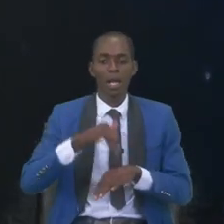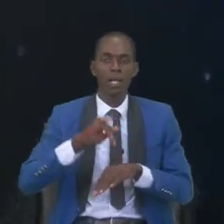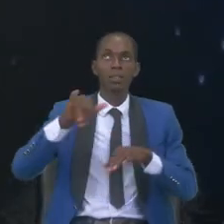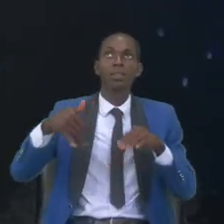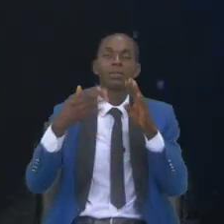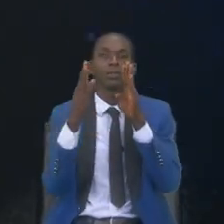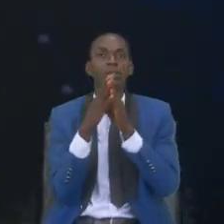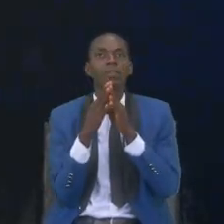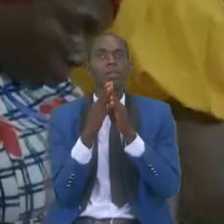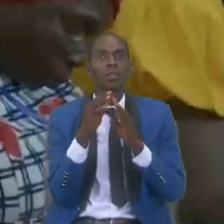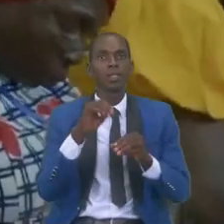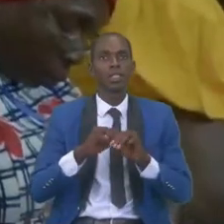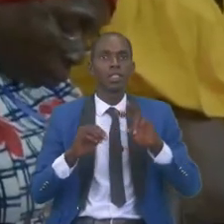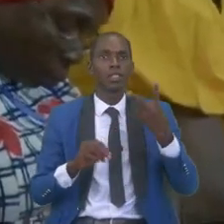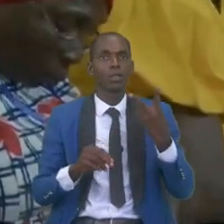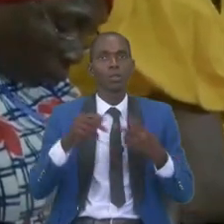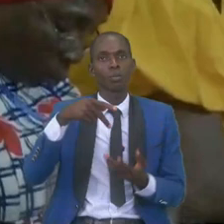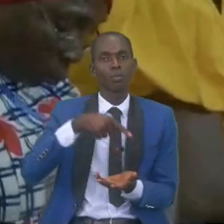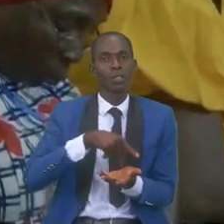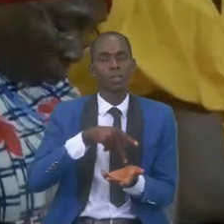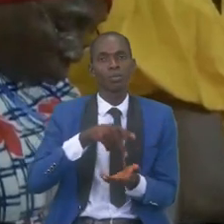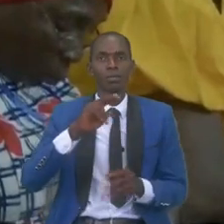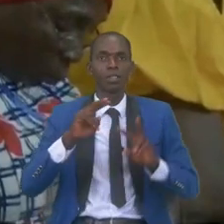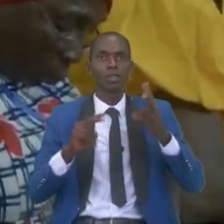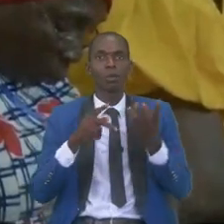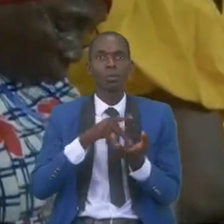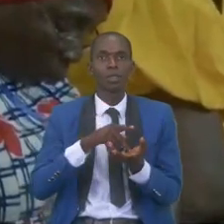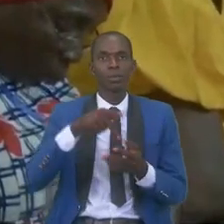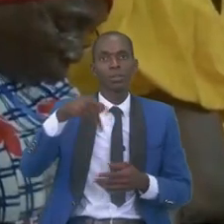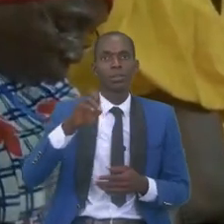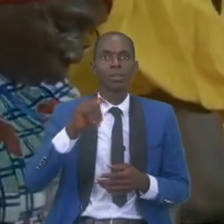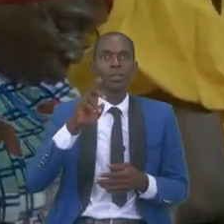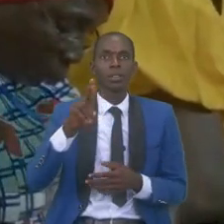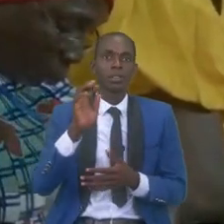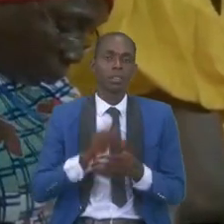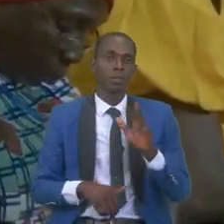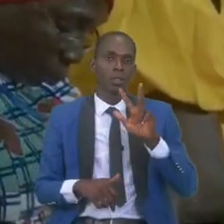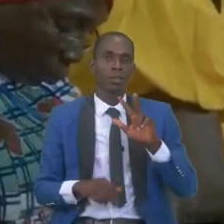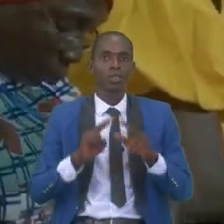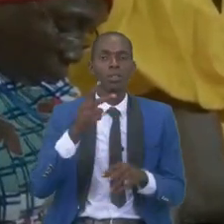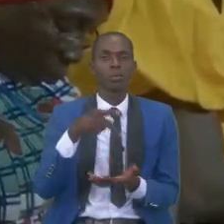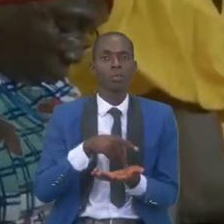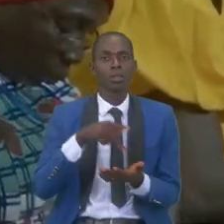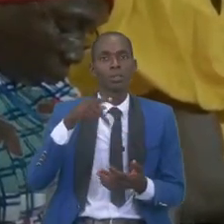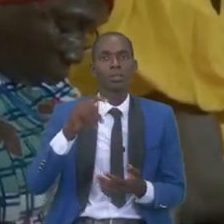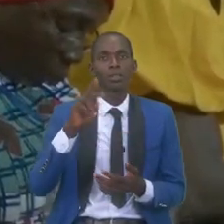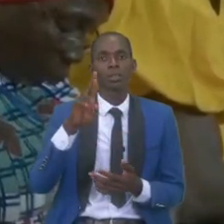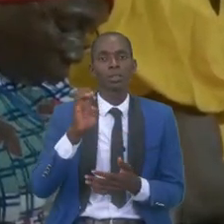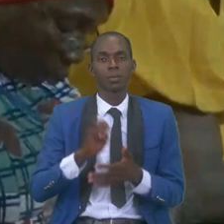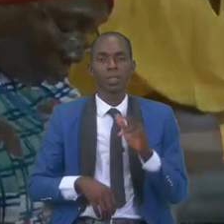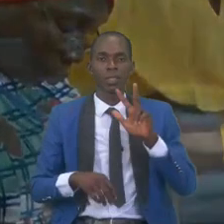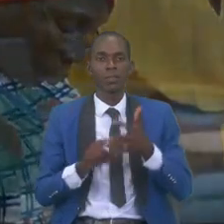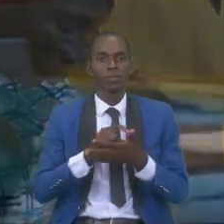Jerusalem. 2 Peter chapter 3, and we're reading from verse 9. 2 Peter chapter 3, verse 9.